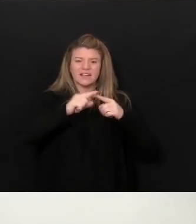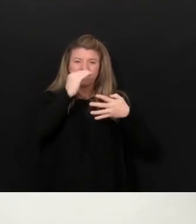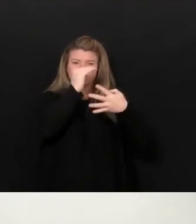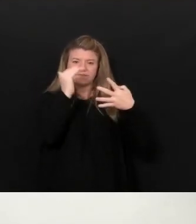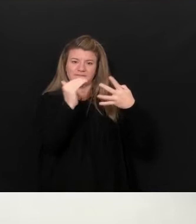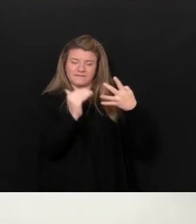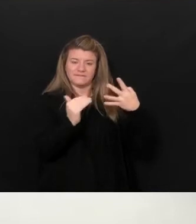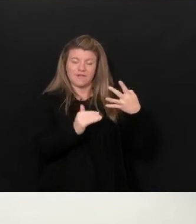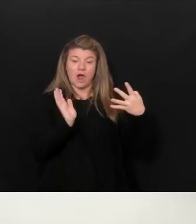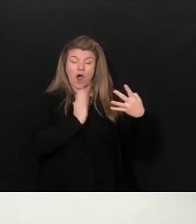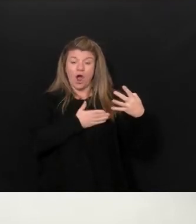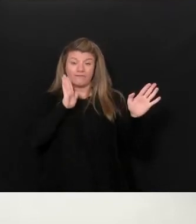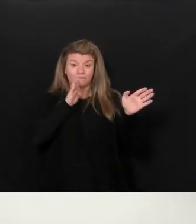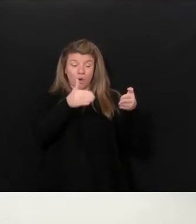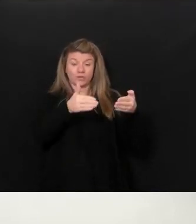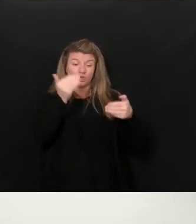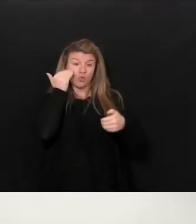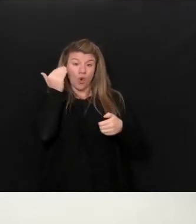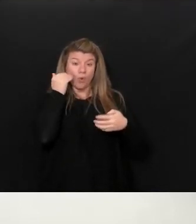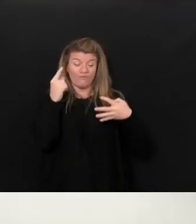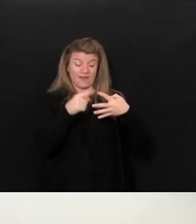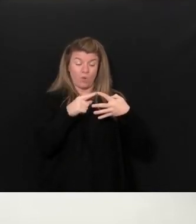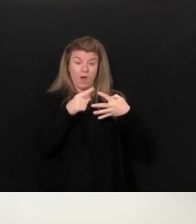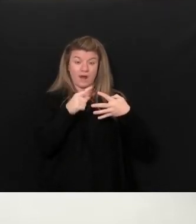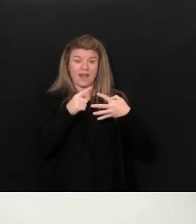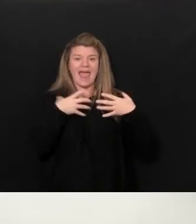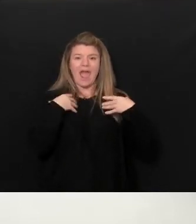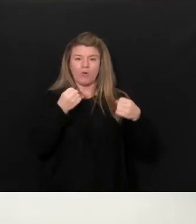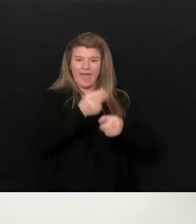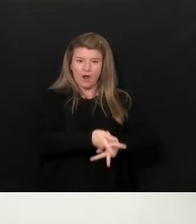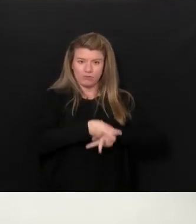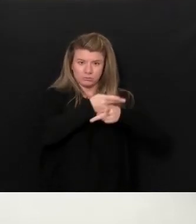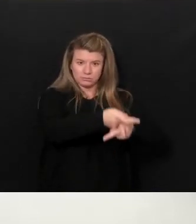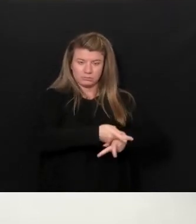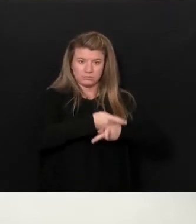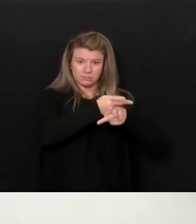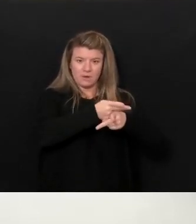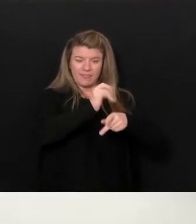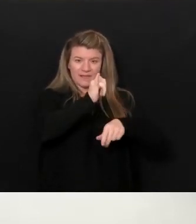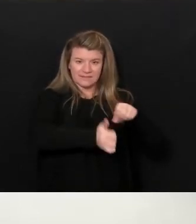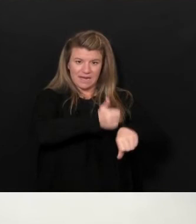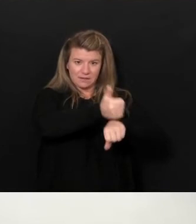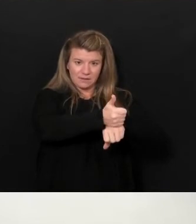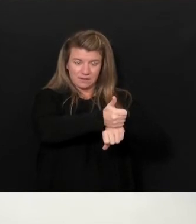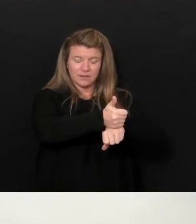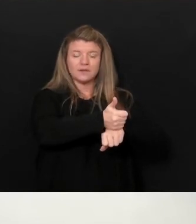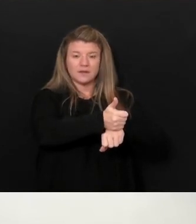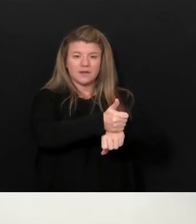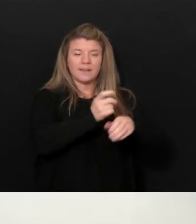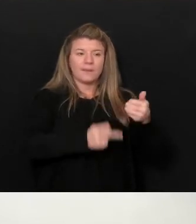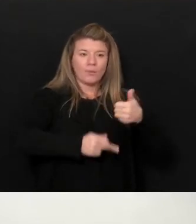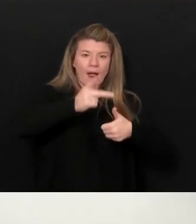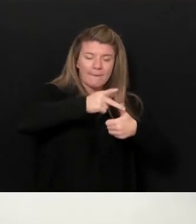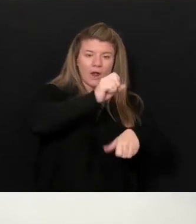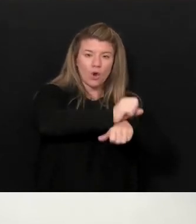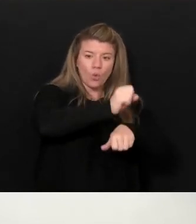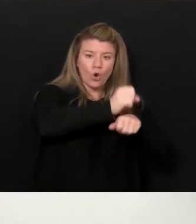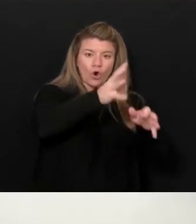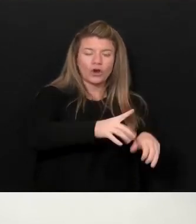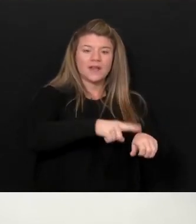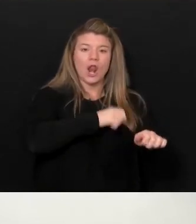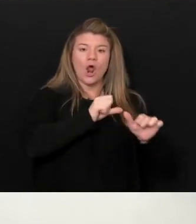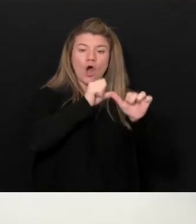initial focus, as you know, phase one on healthcare setting, the primary workers and the